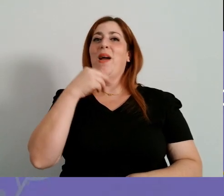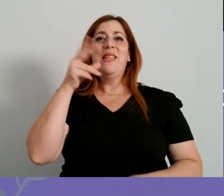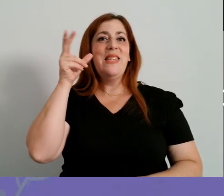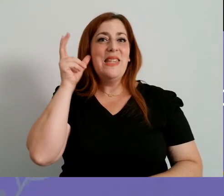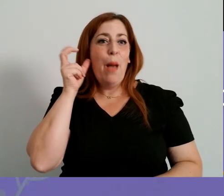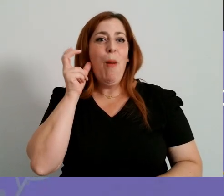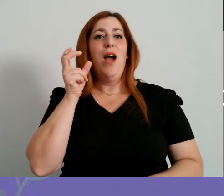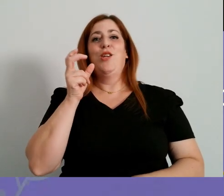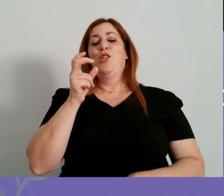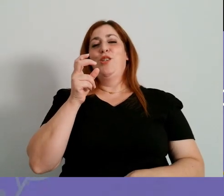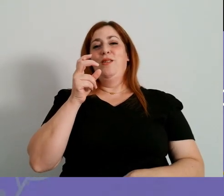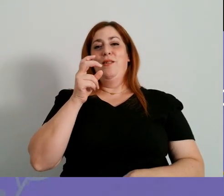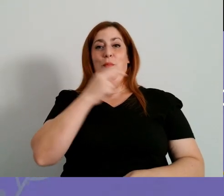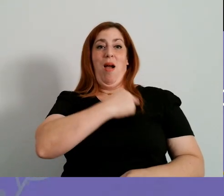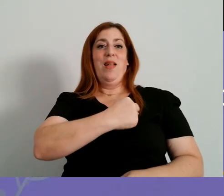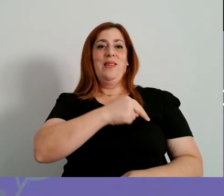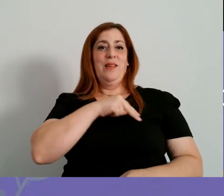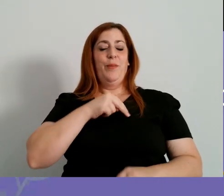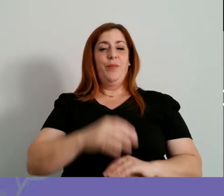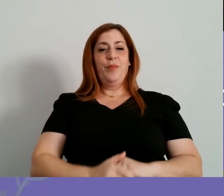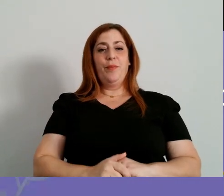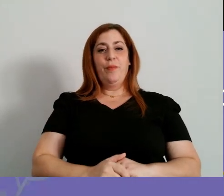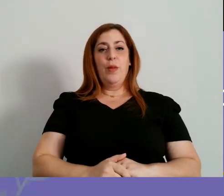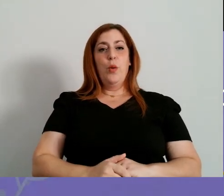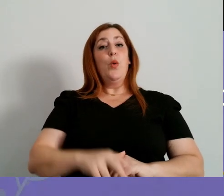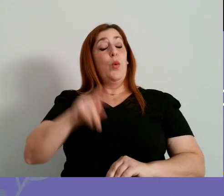speak verbally and instead would use either